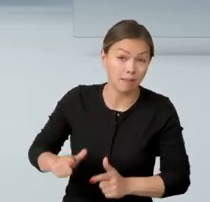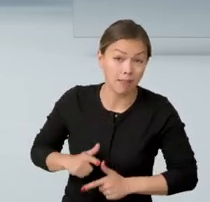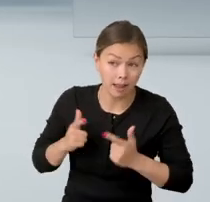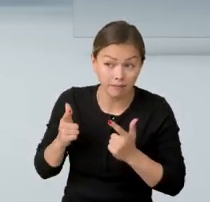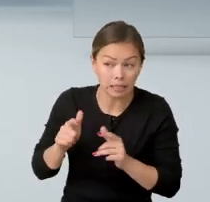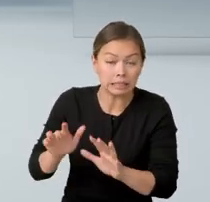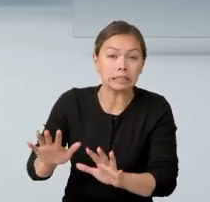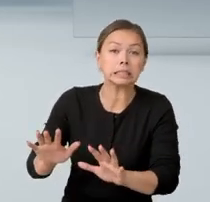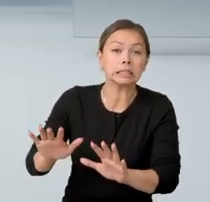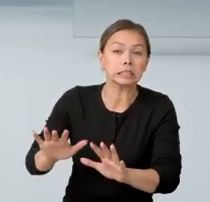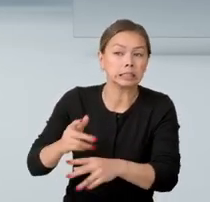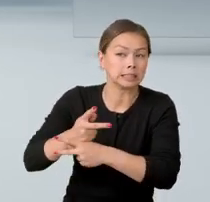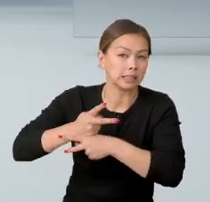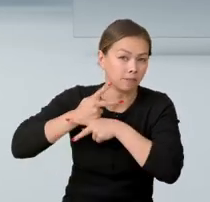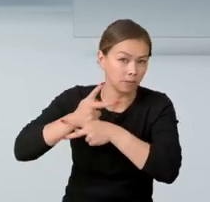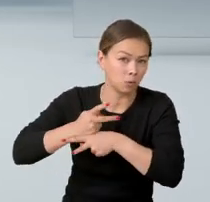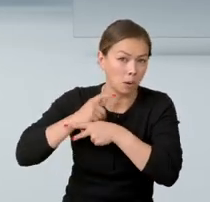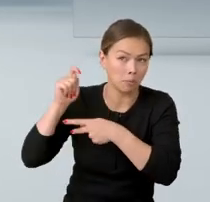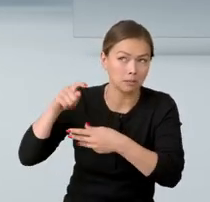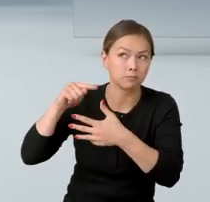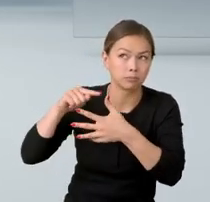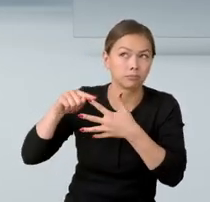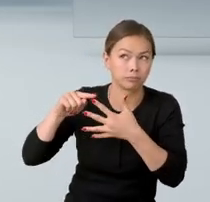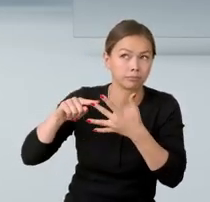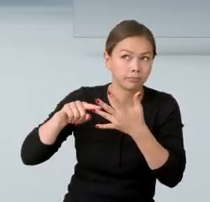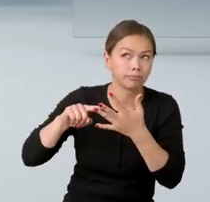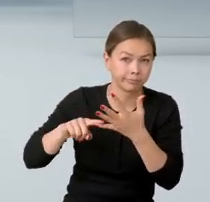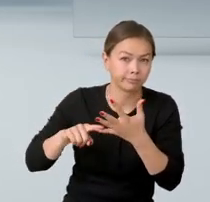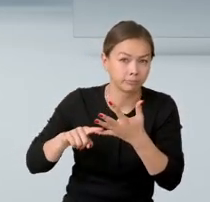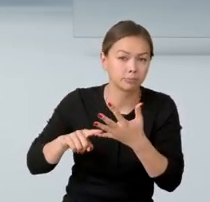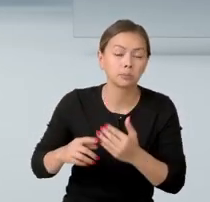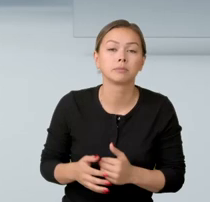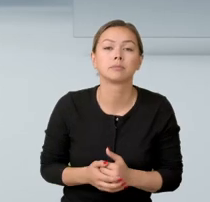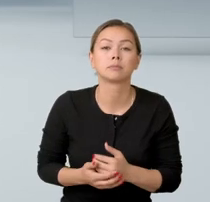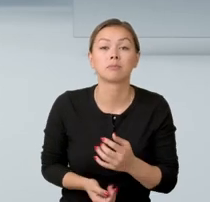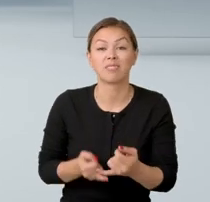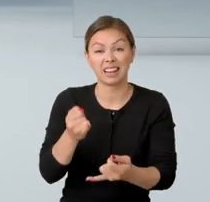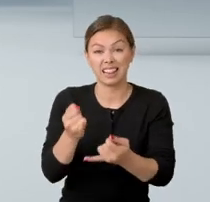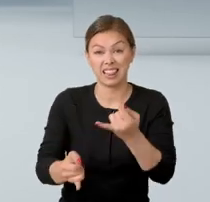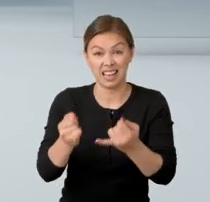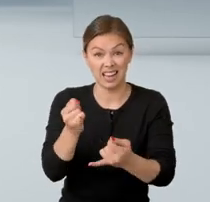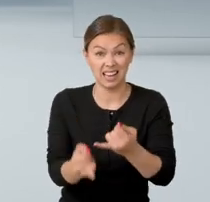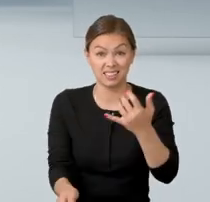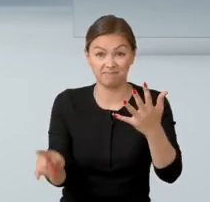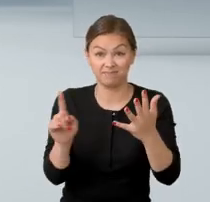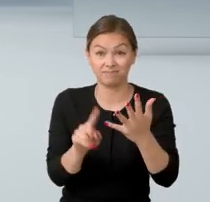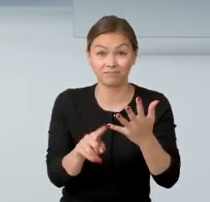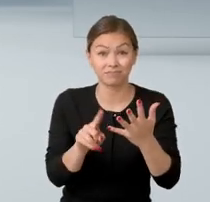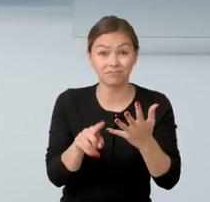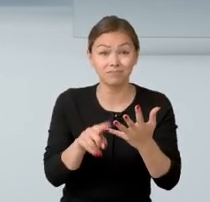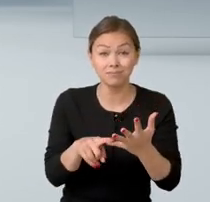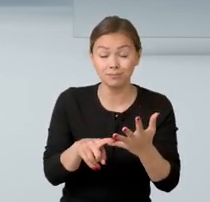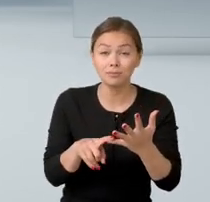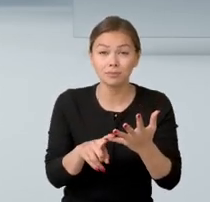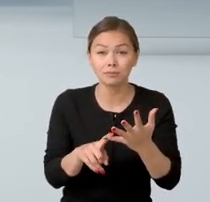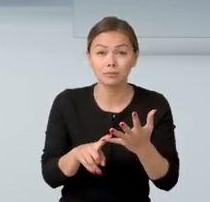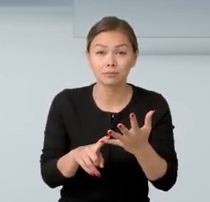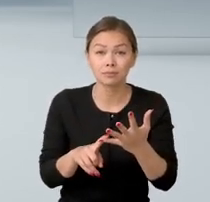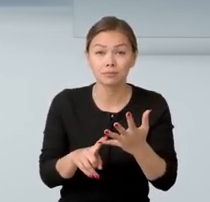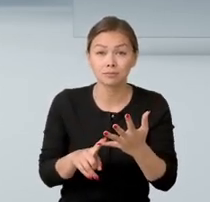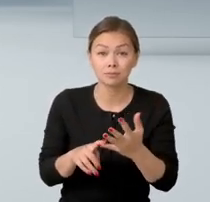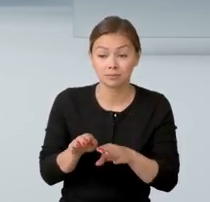to make sure we are addressing properly and we are planning everything and as our last